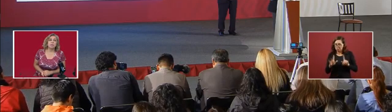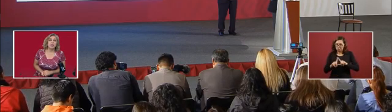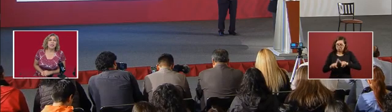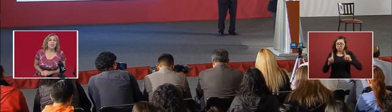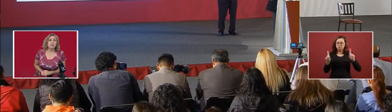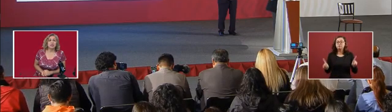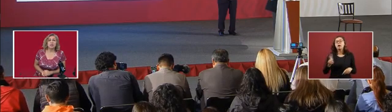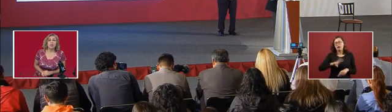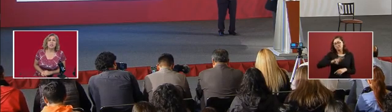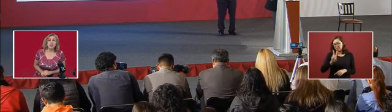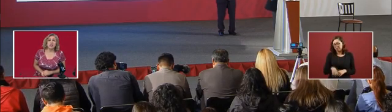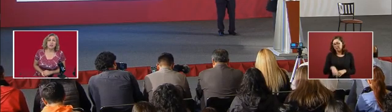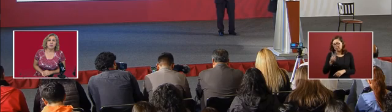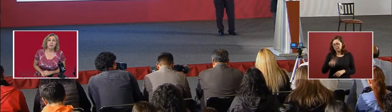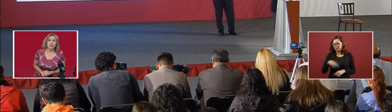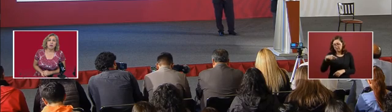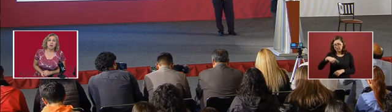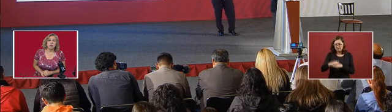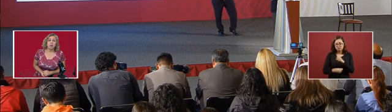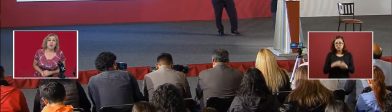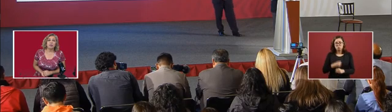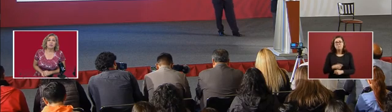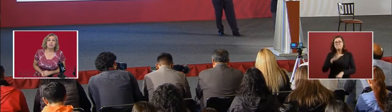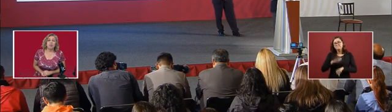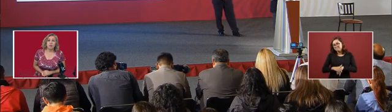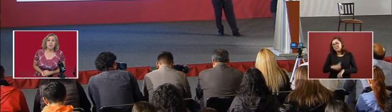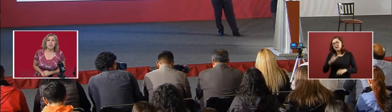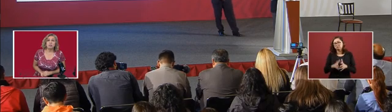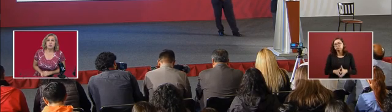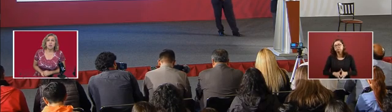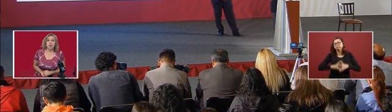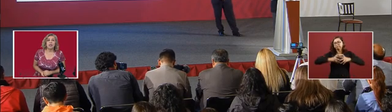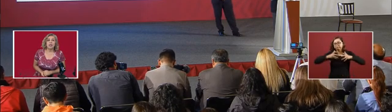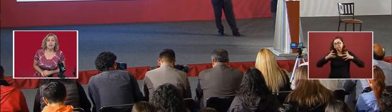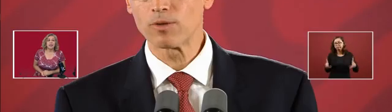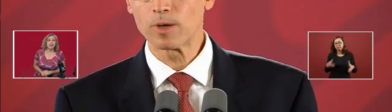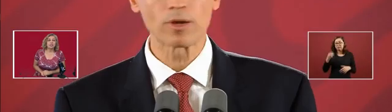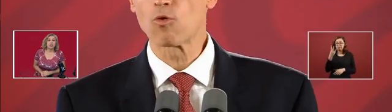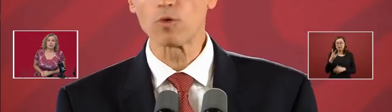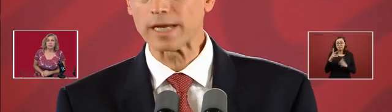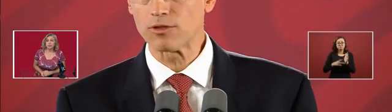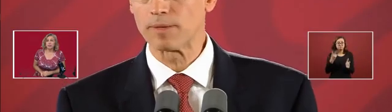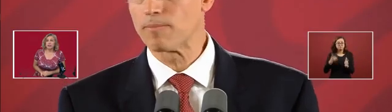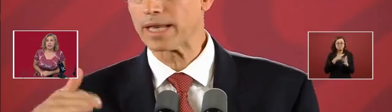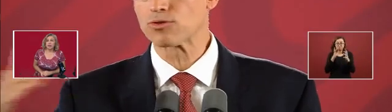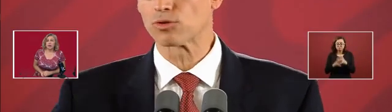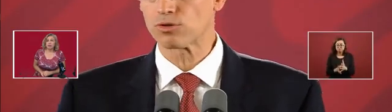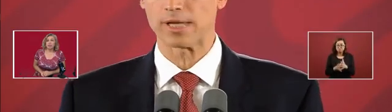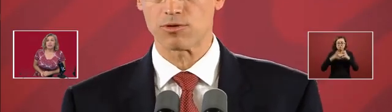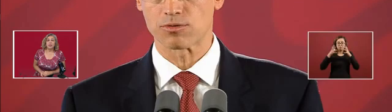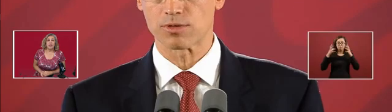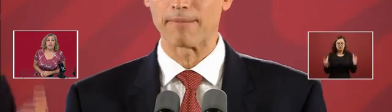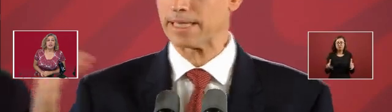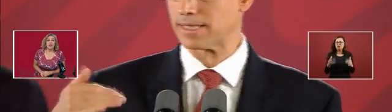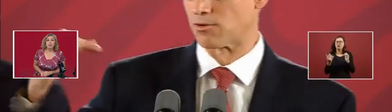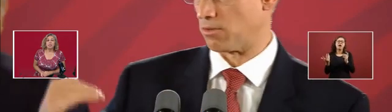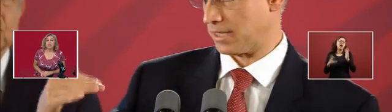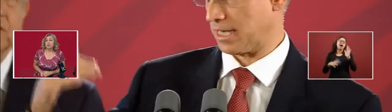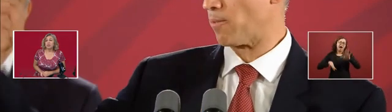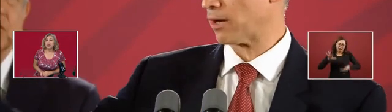these types of products. It does not have anything to do with the